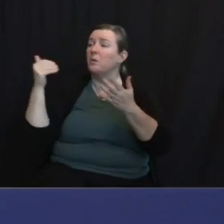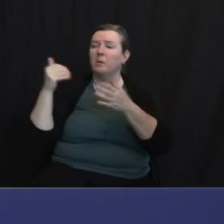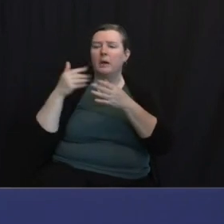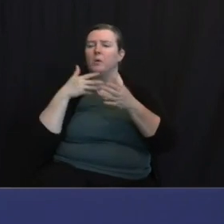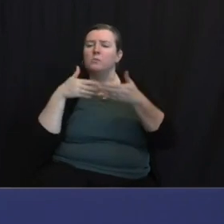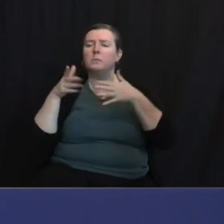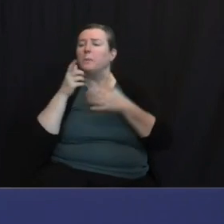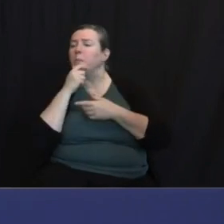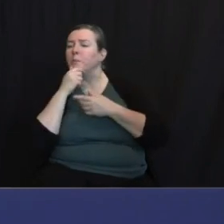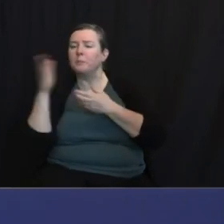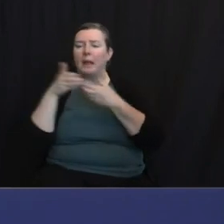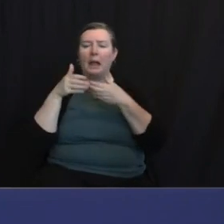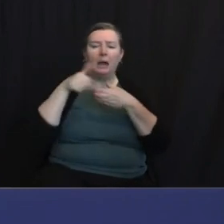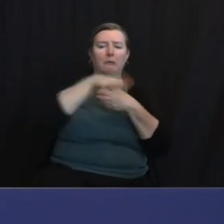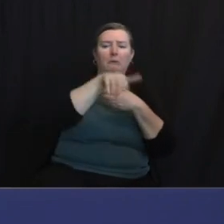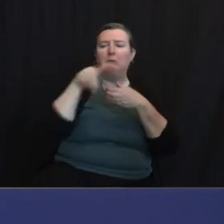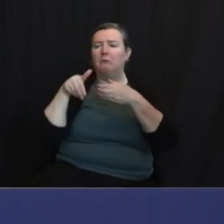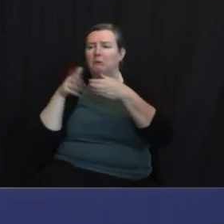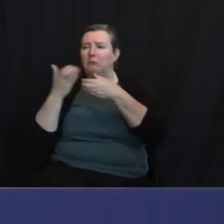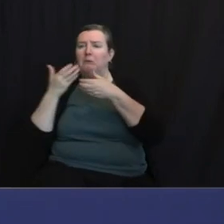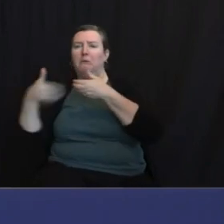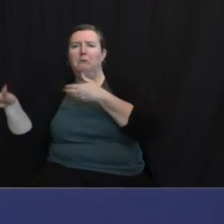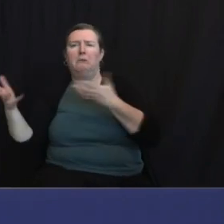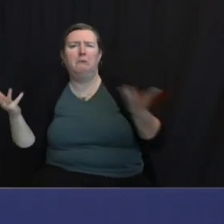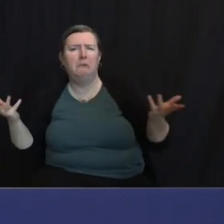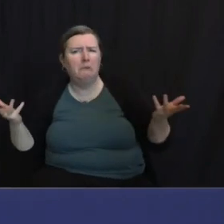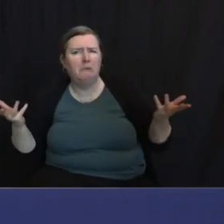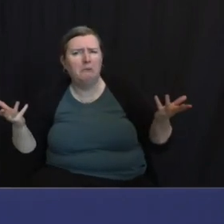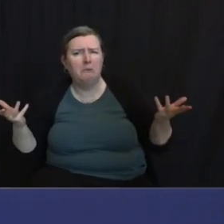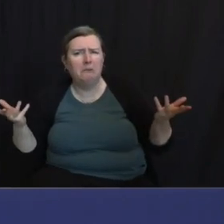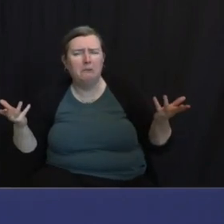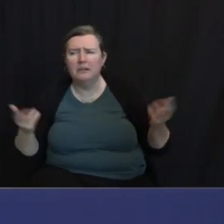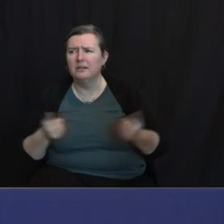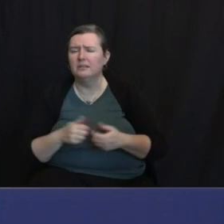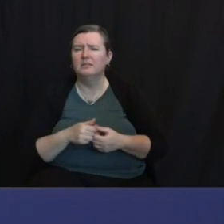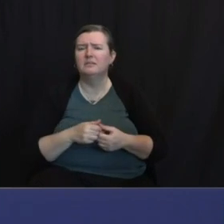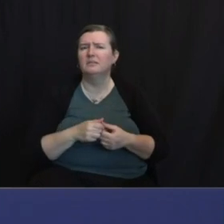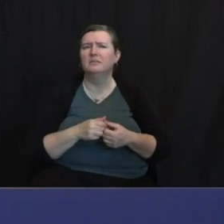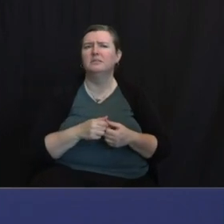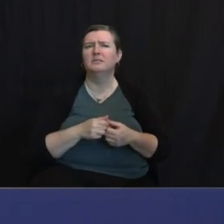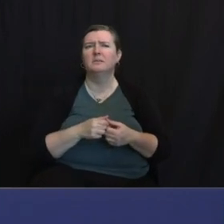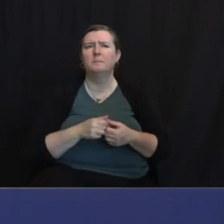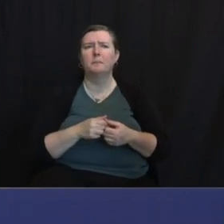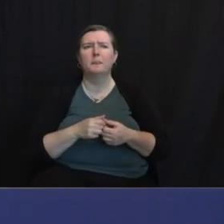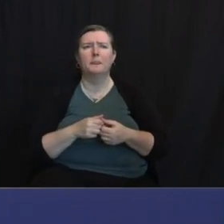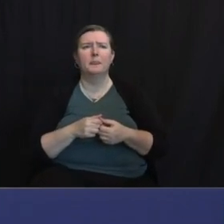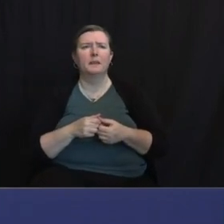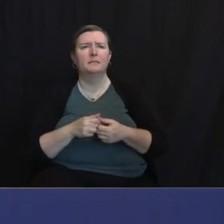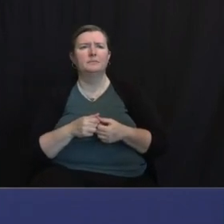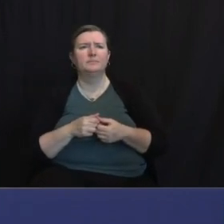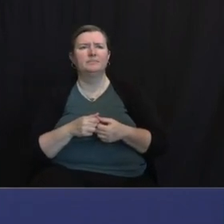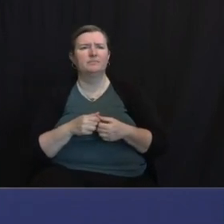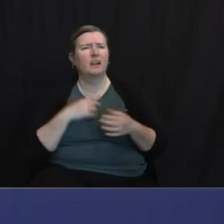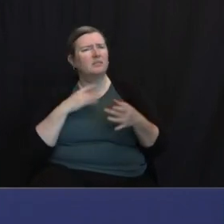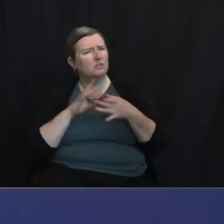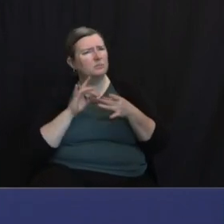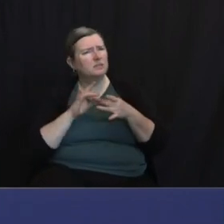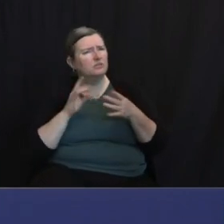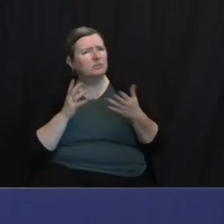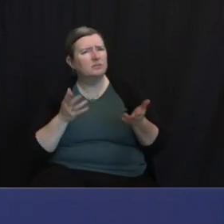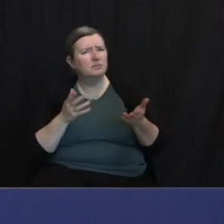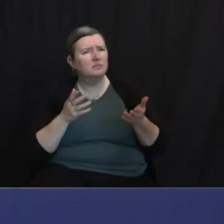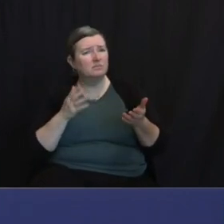here. I just said a few minutes ago, we're good, Matt, a few minutes ago that we know we've still